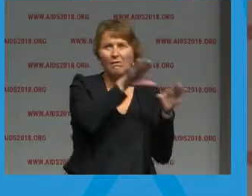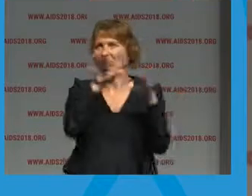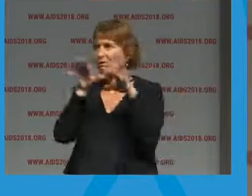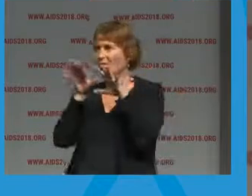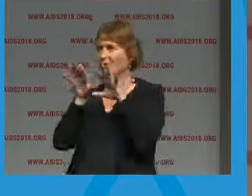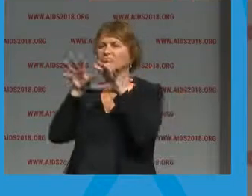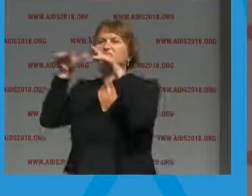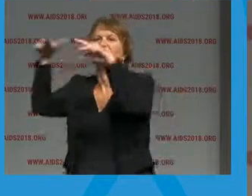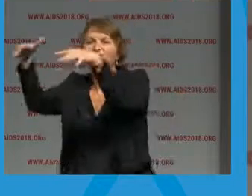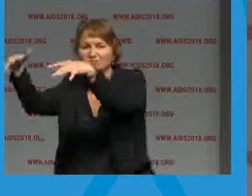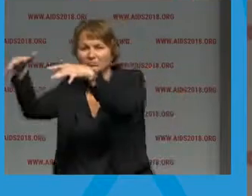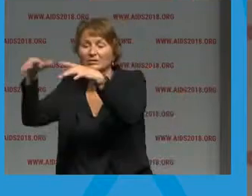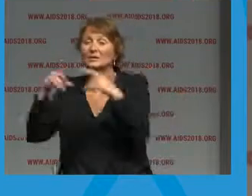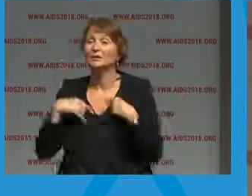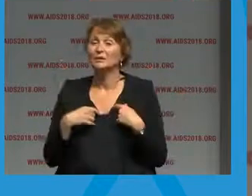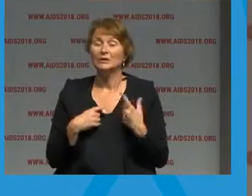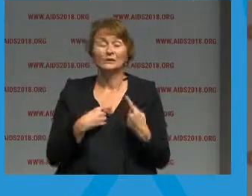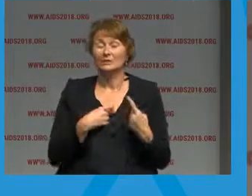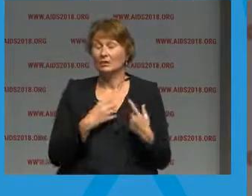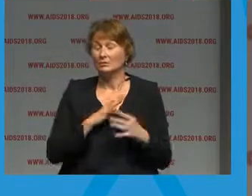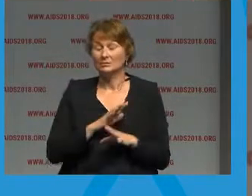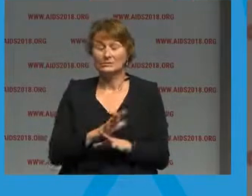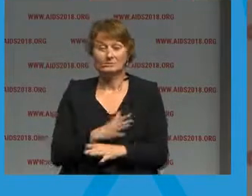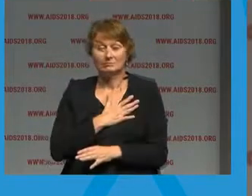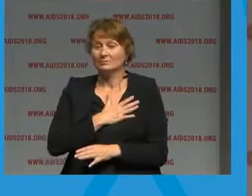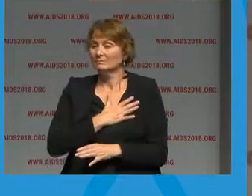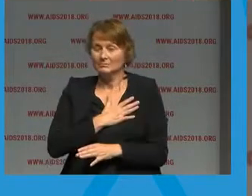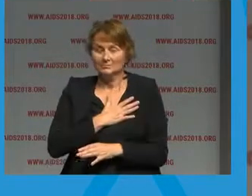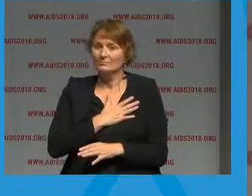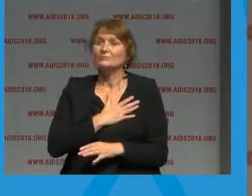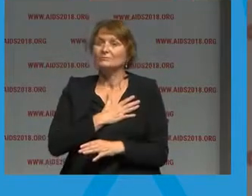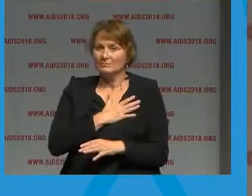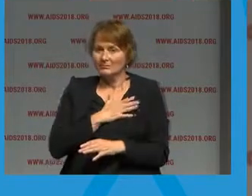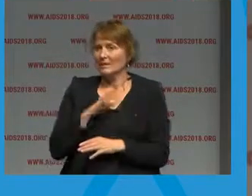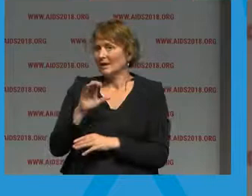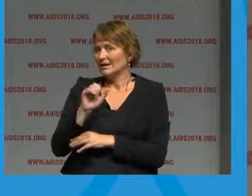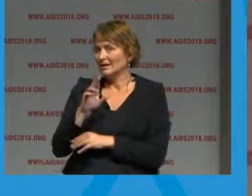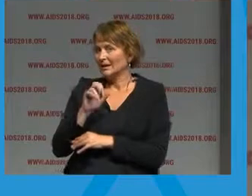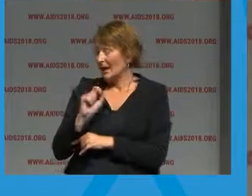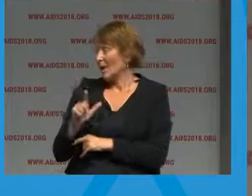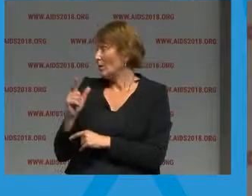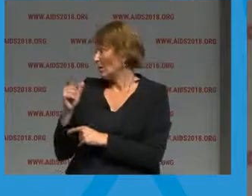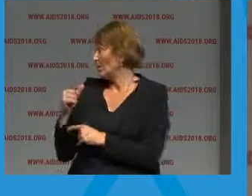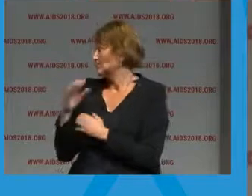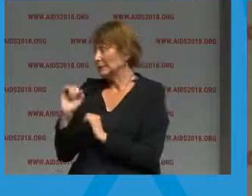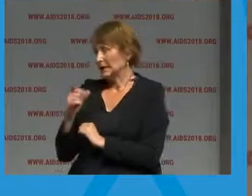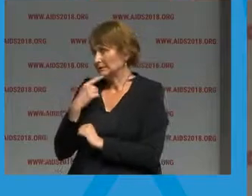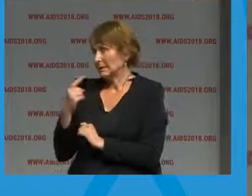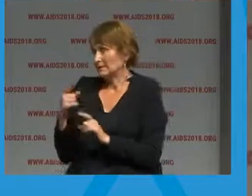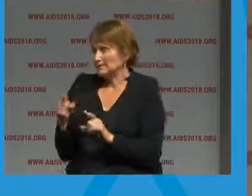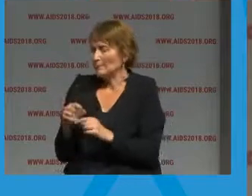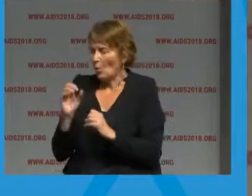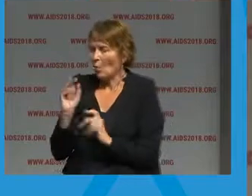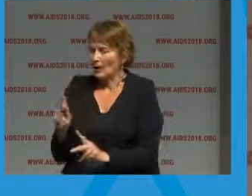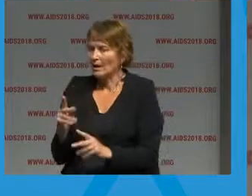appalling that it is still possible for Carol, and I will bet blessing, to say that the leading killer of people